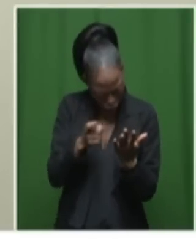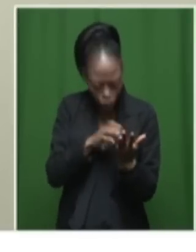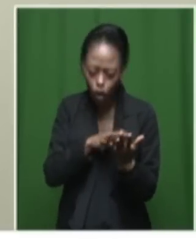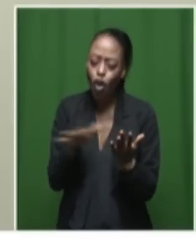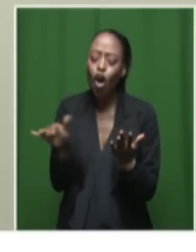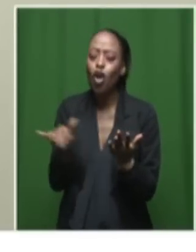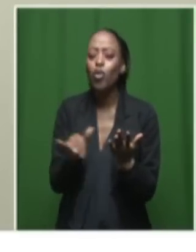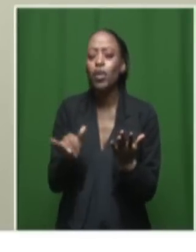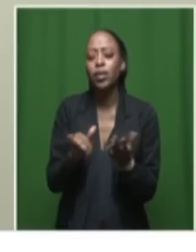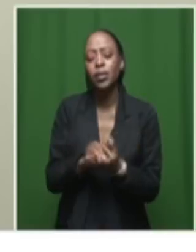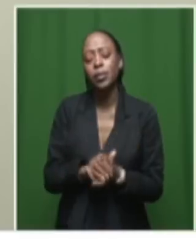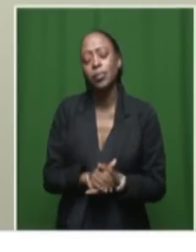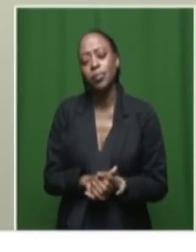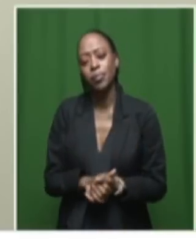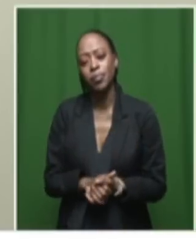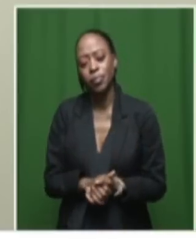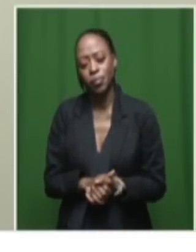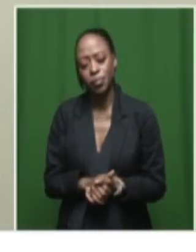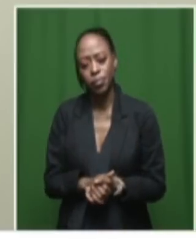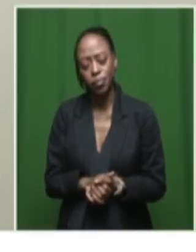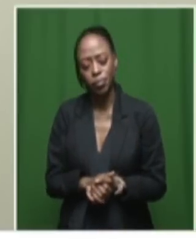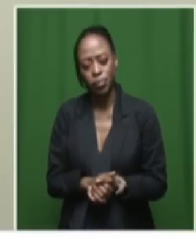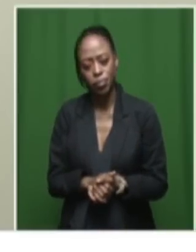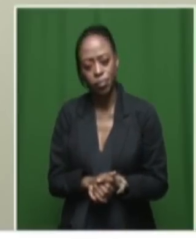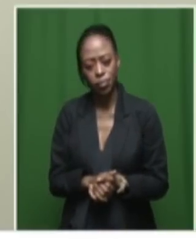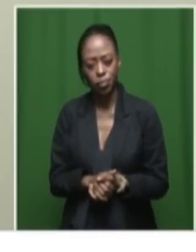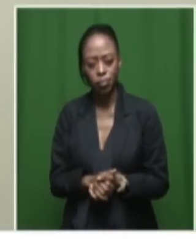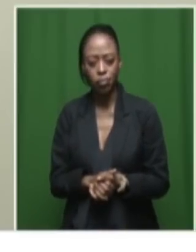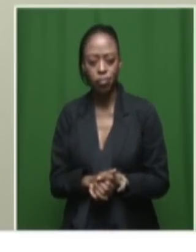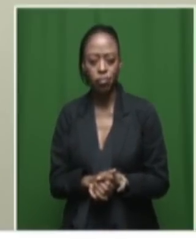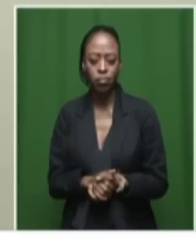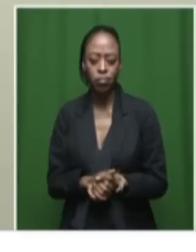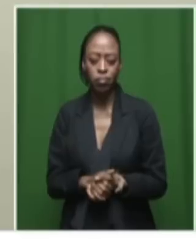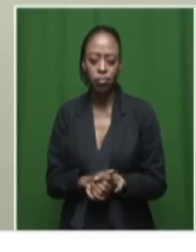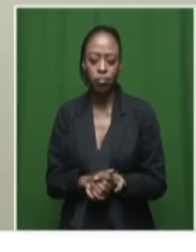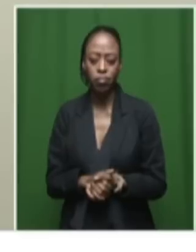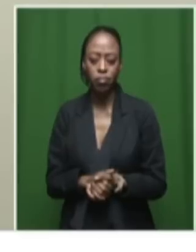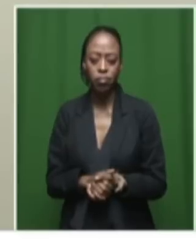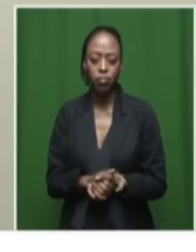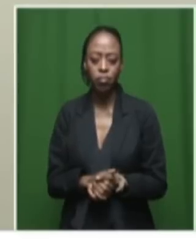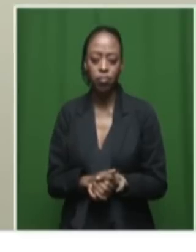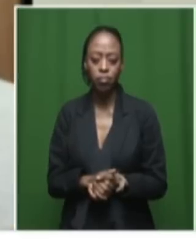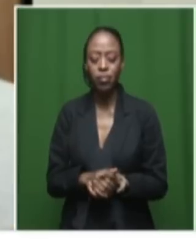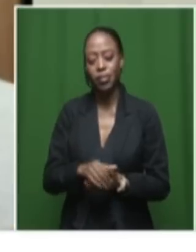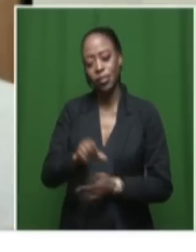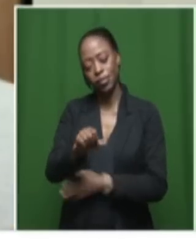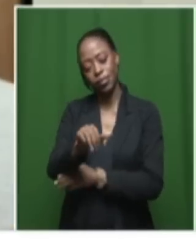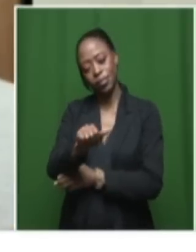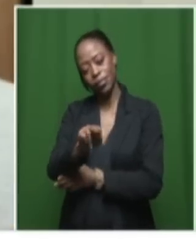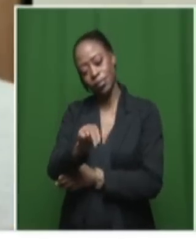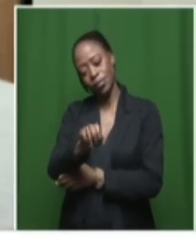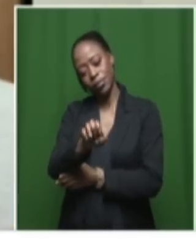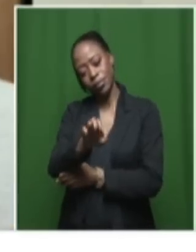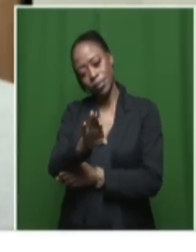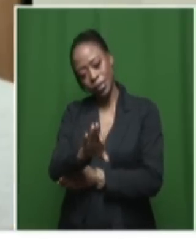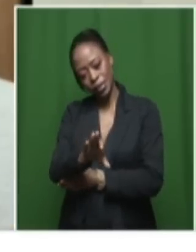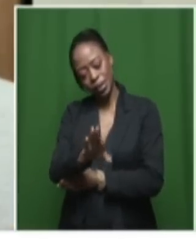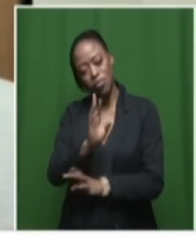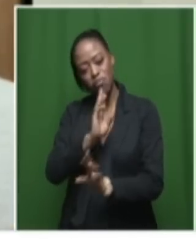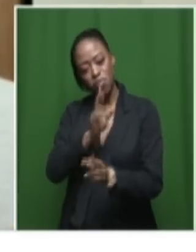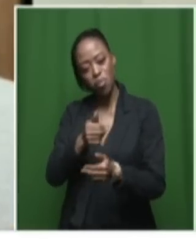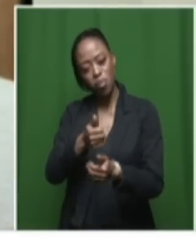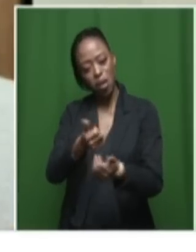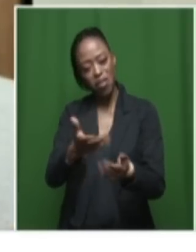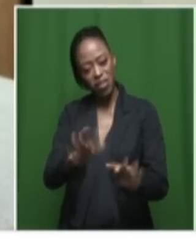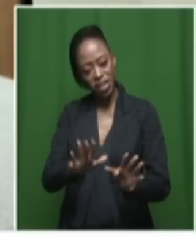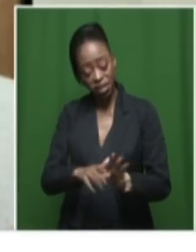our own informed decision about what it is that we're reading. Have you heard back from SANEF post the penning of this article,